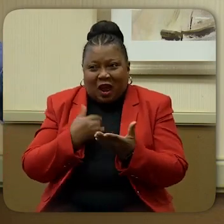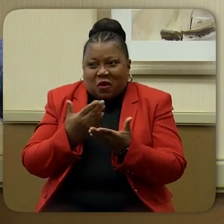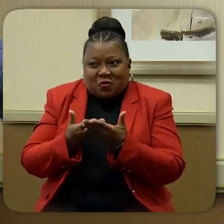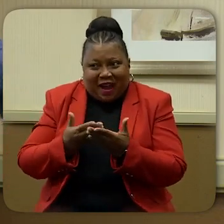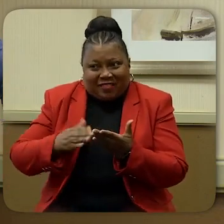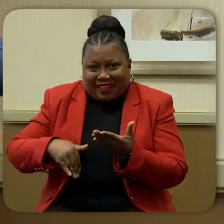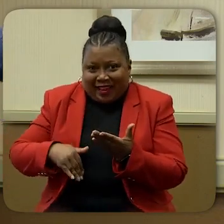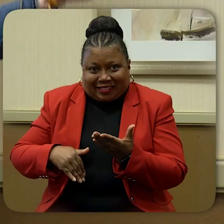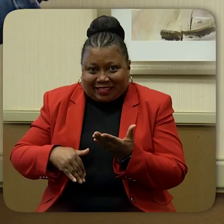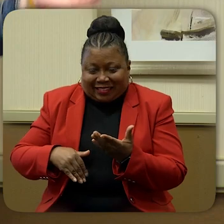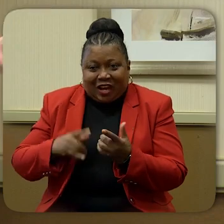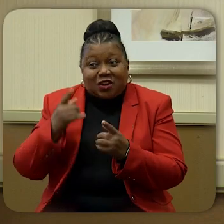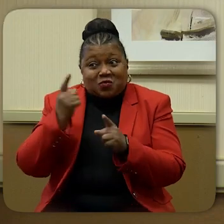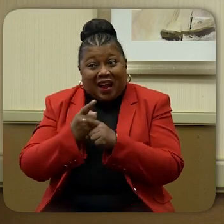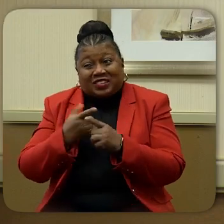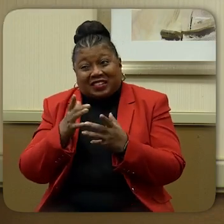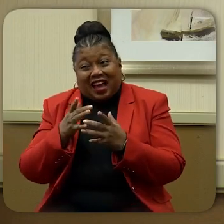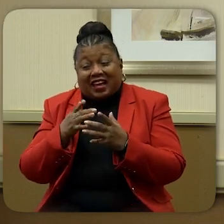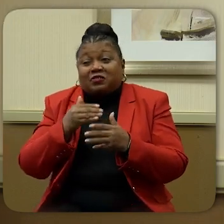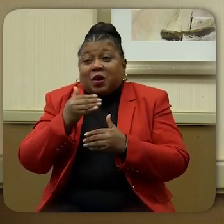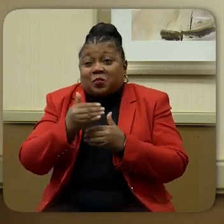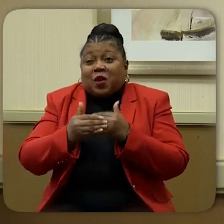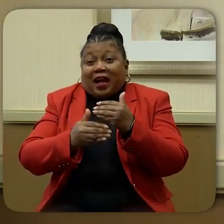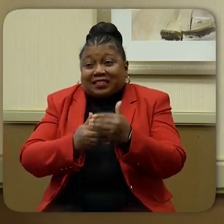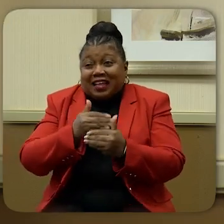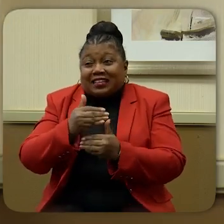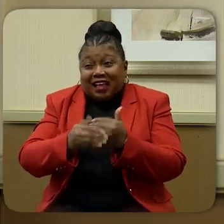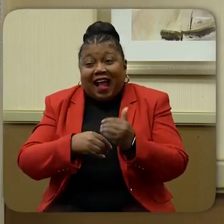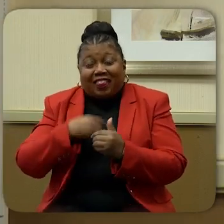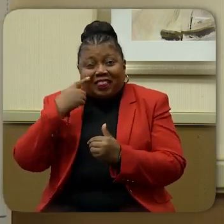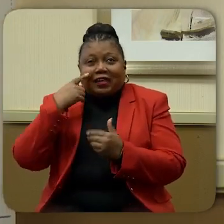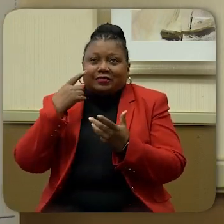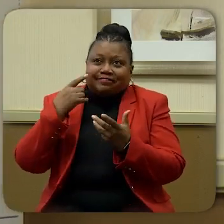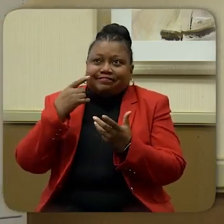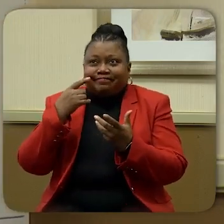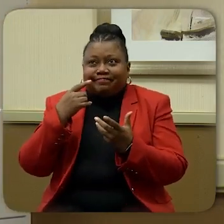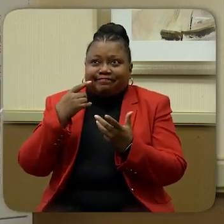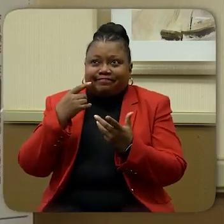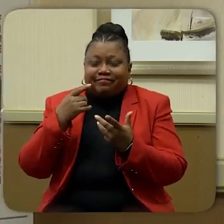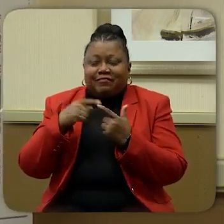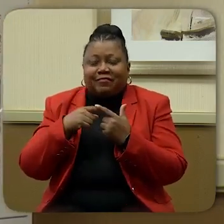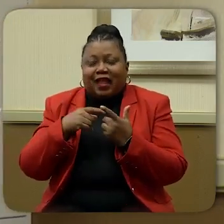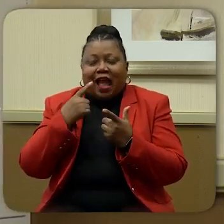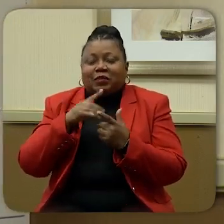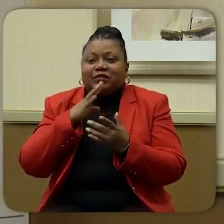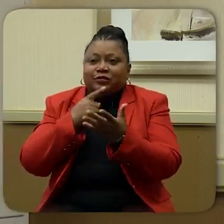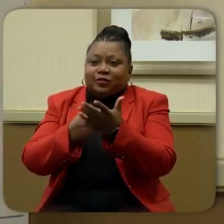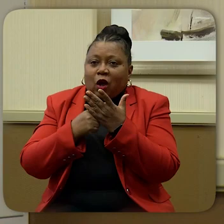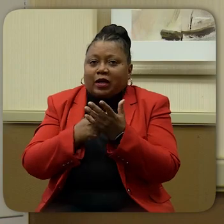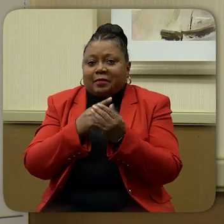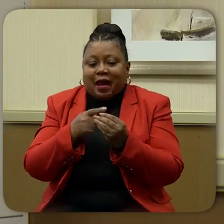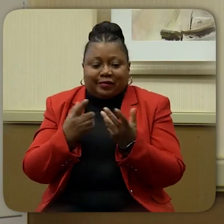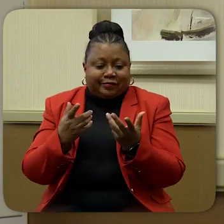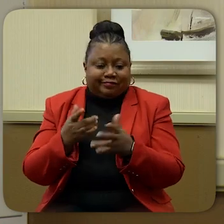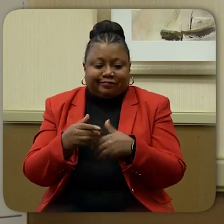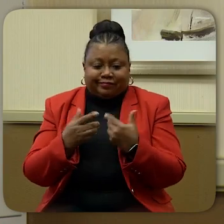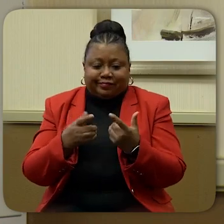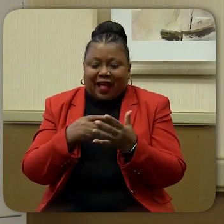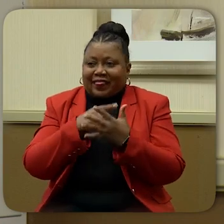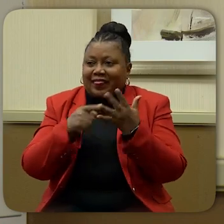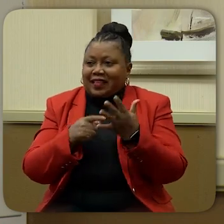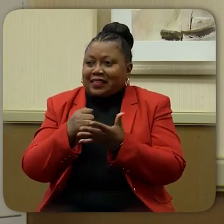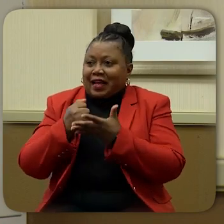yet. Right, so it's kind of a process. So I think that's kind of like, I always talk about